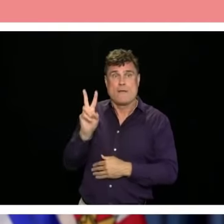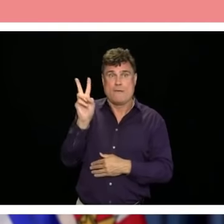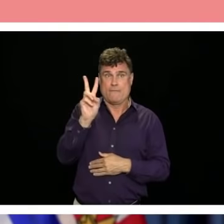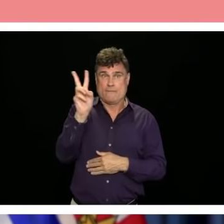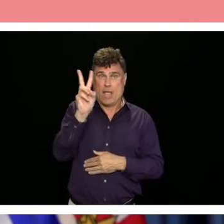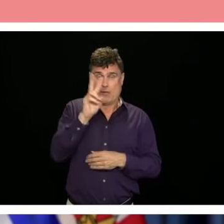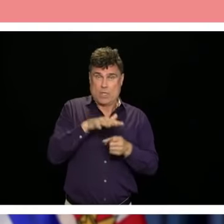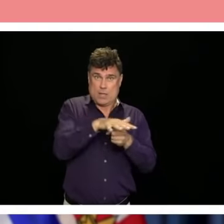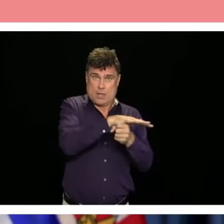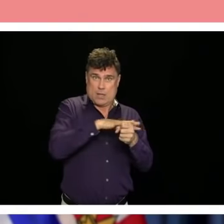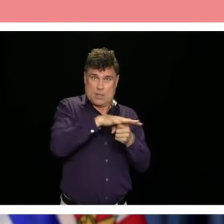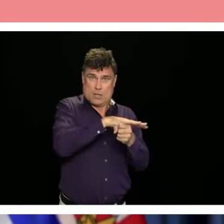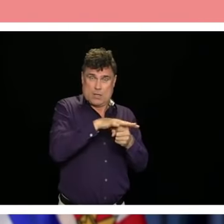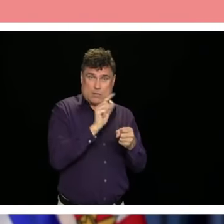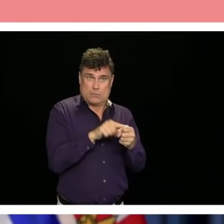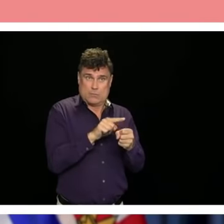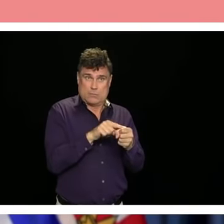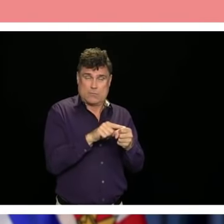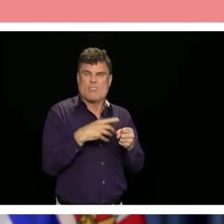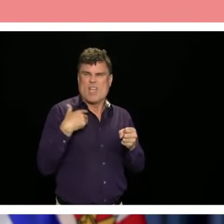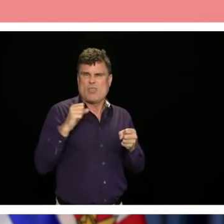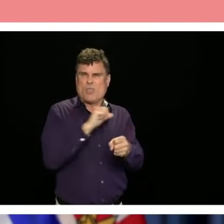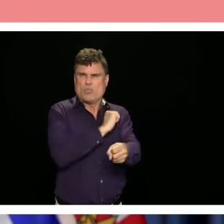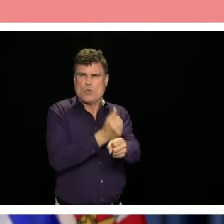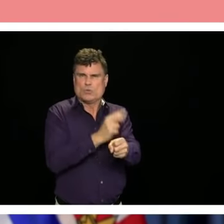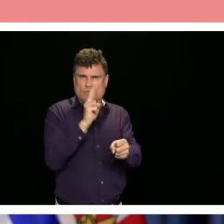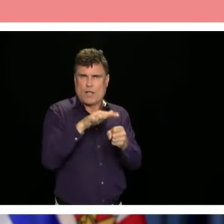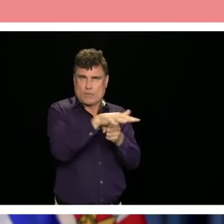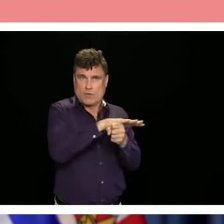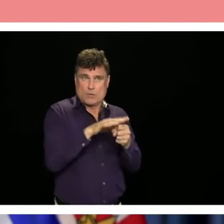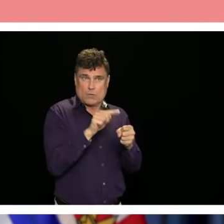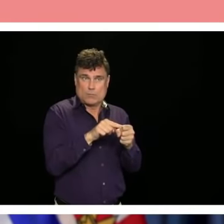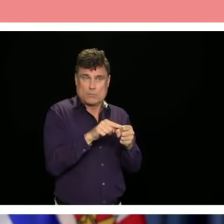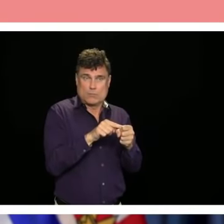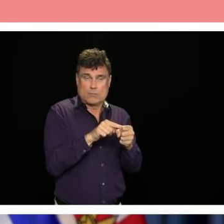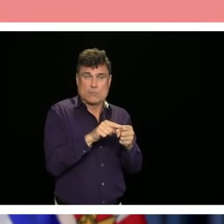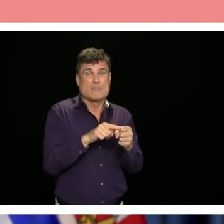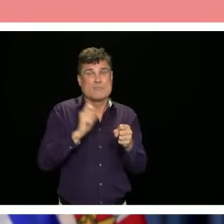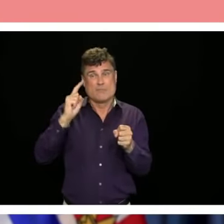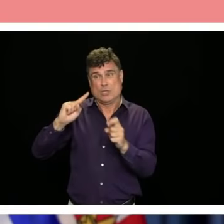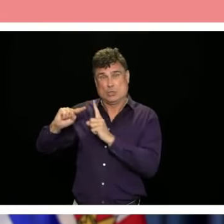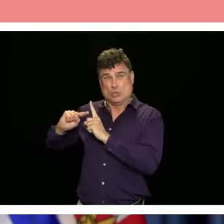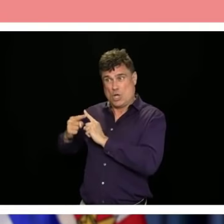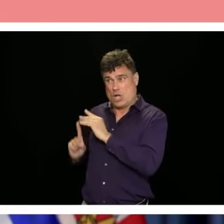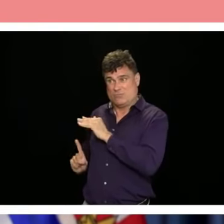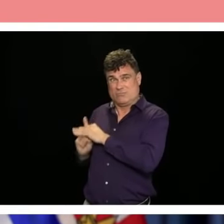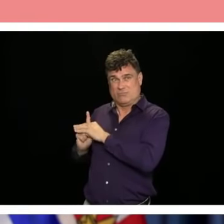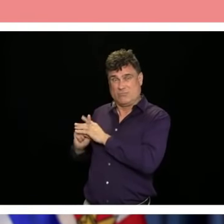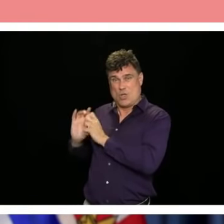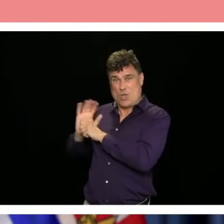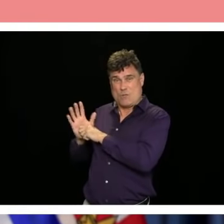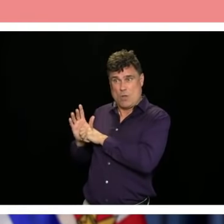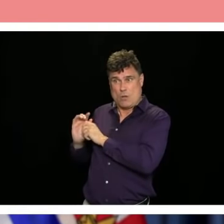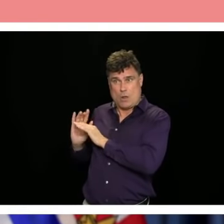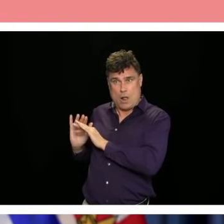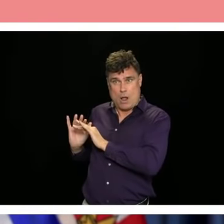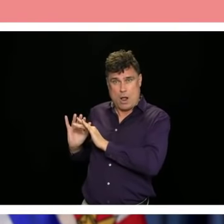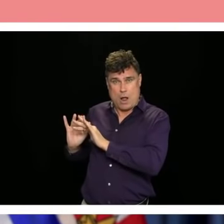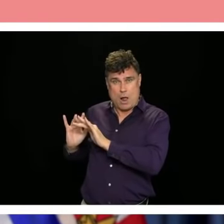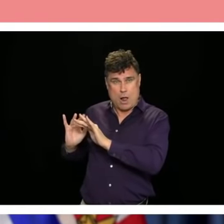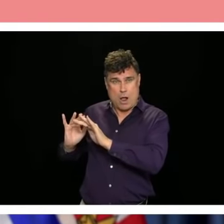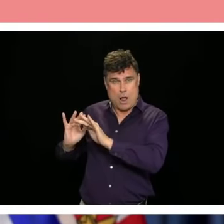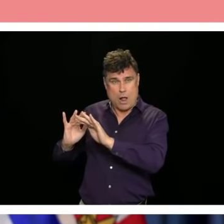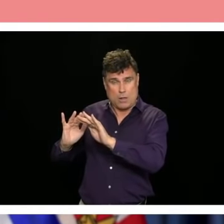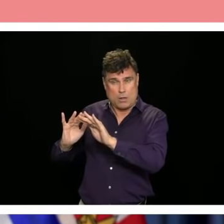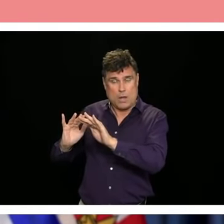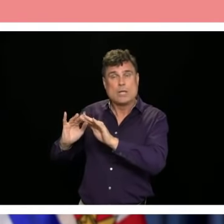in relative terms in BC, notwithstanding circumstances. But circumstances occur. We talked about Washington